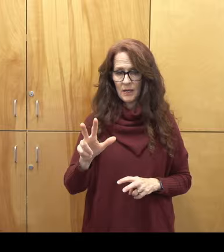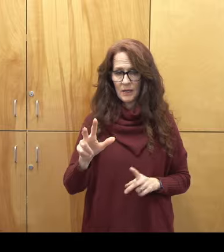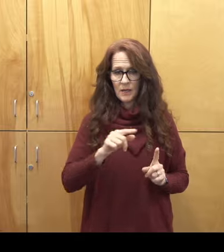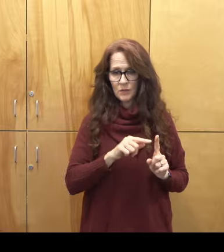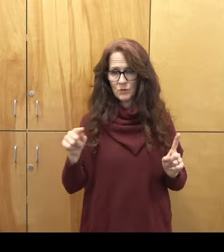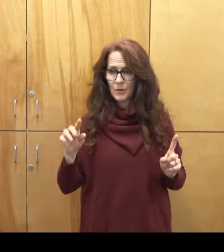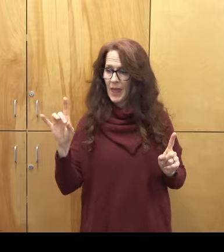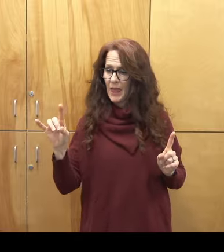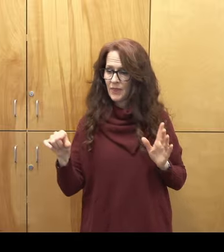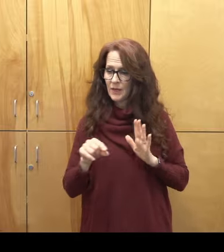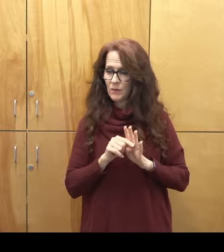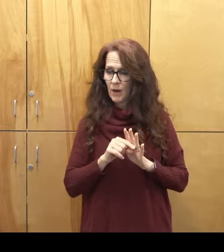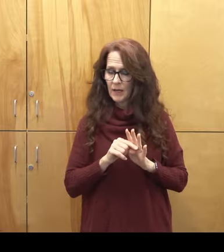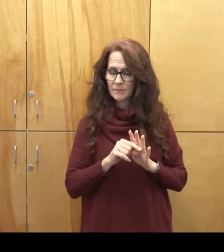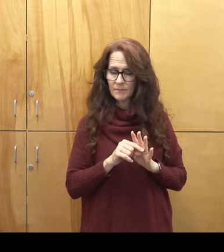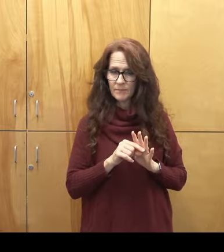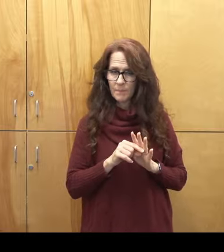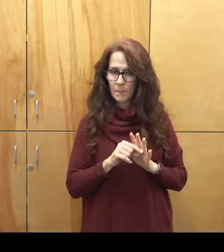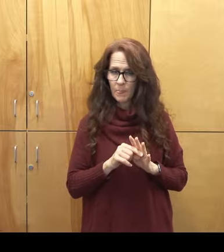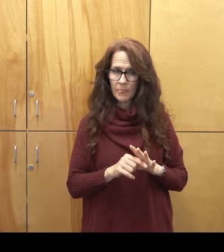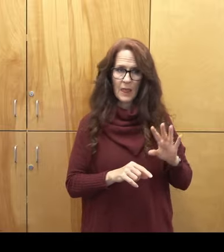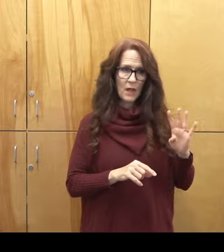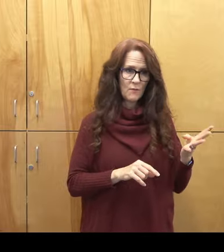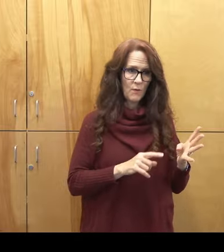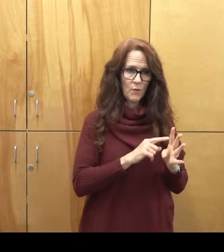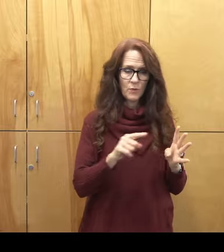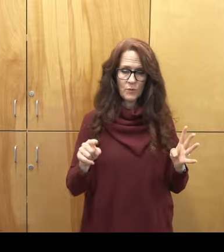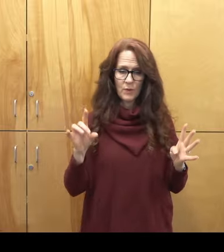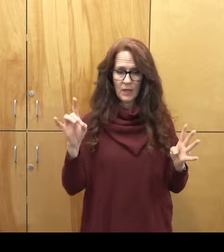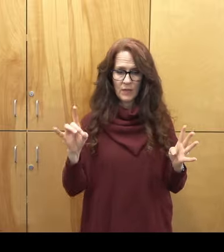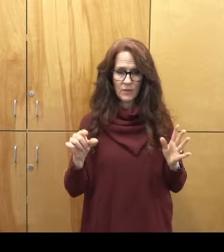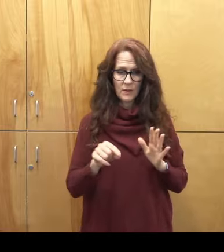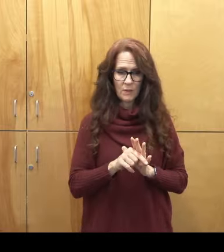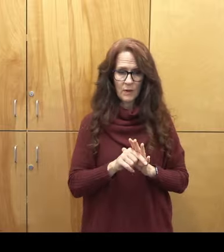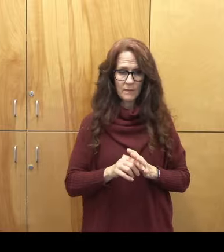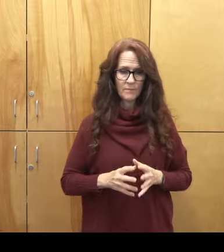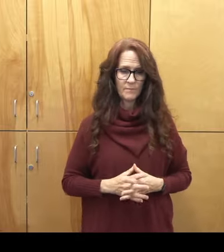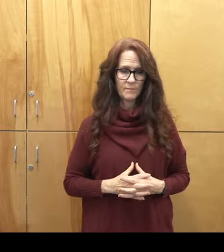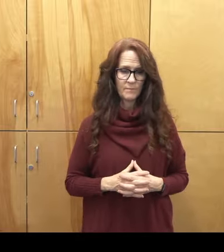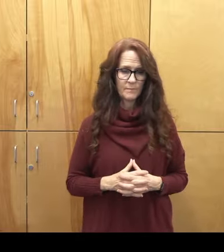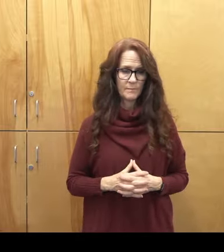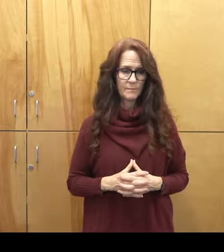So think about it in terms of fourth through eighth grade.